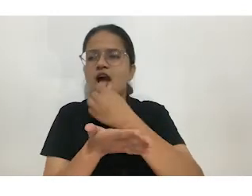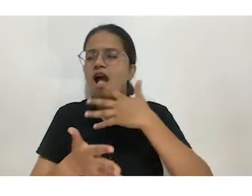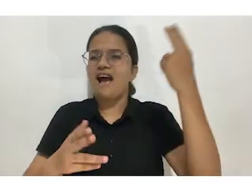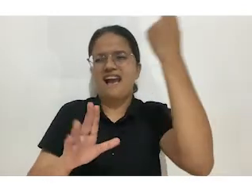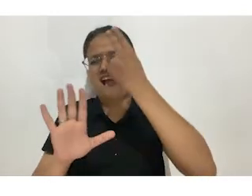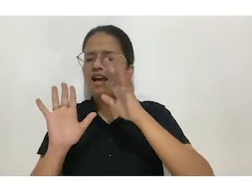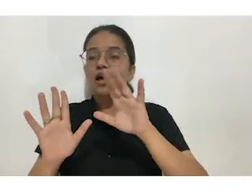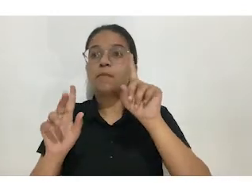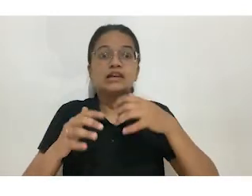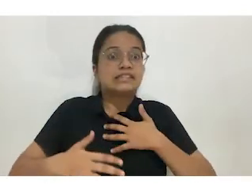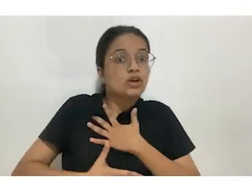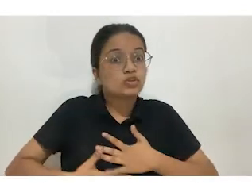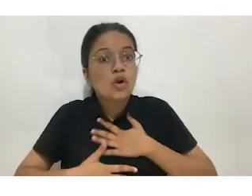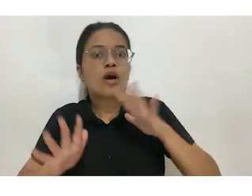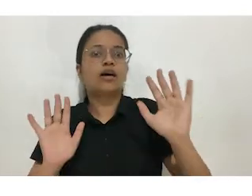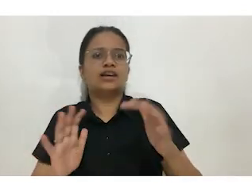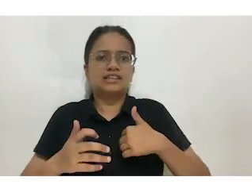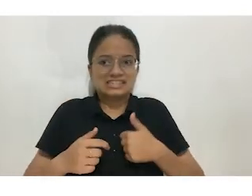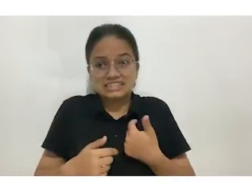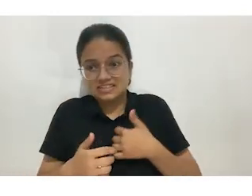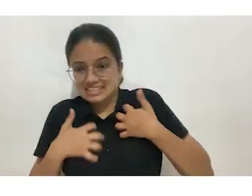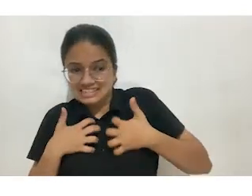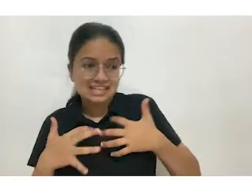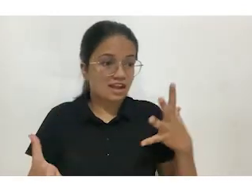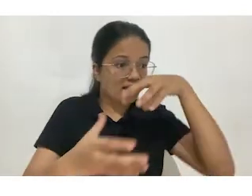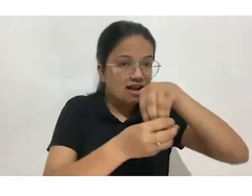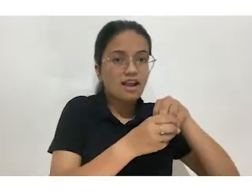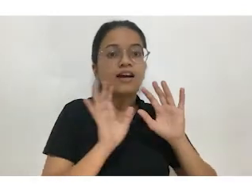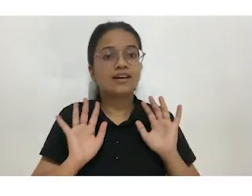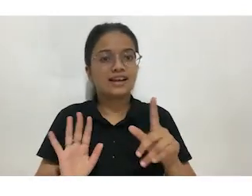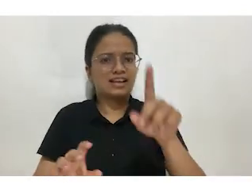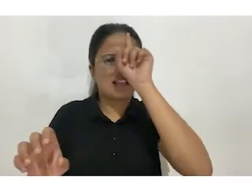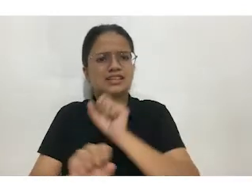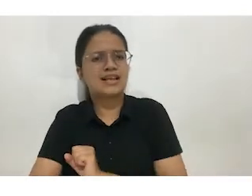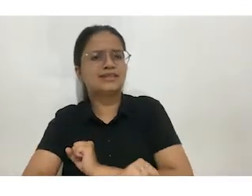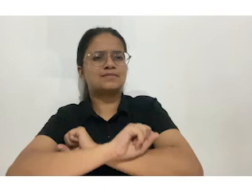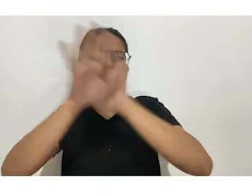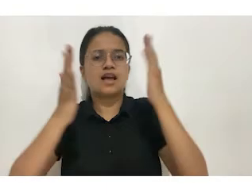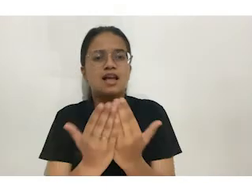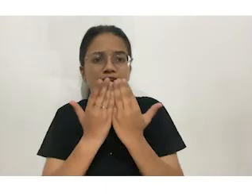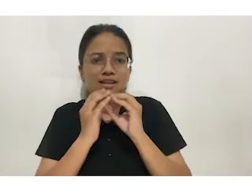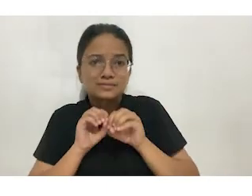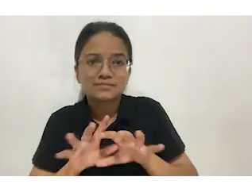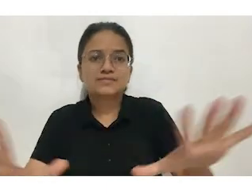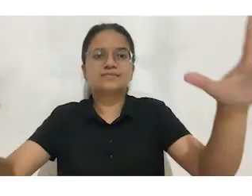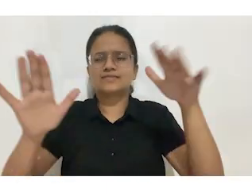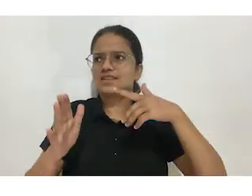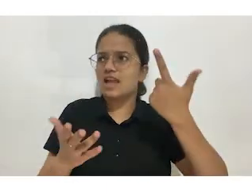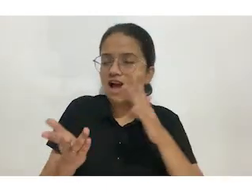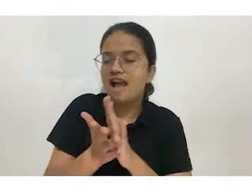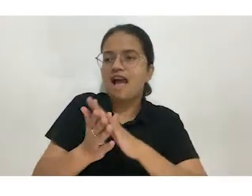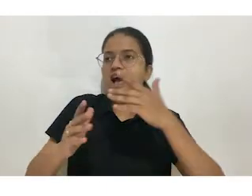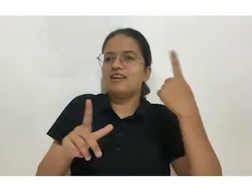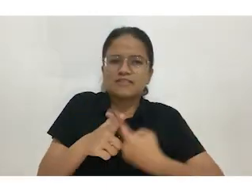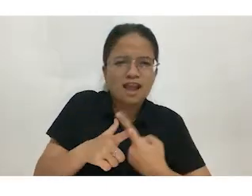but enjoying art, by saving our heritage, by being interested in what we are doing, if we can inspire, if we can educate, if we can